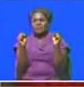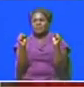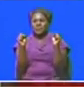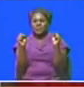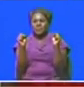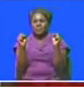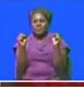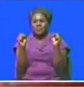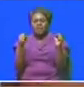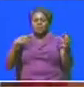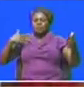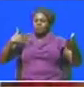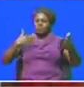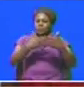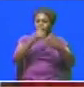Yeah.